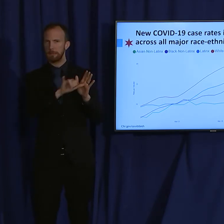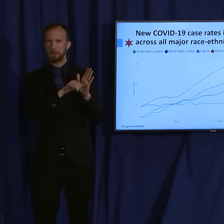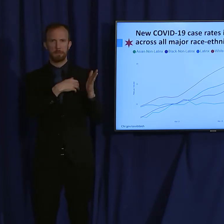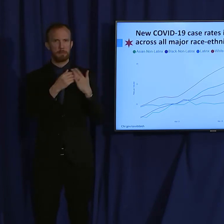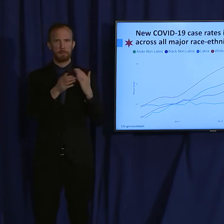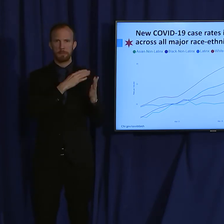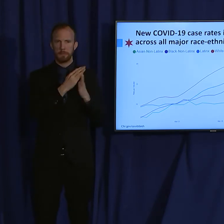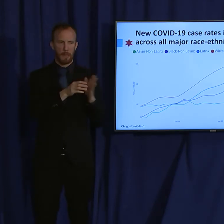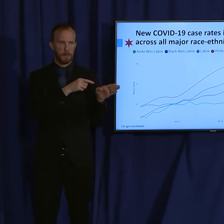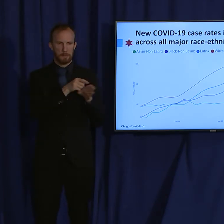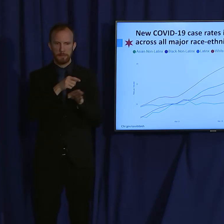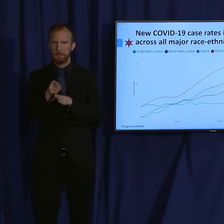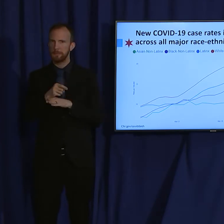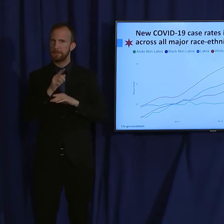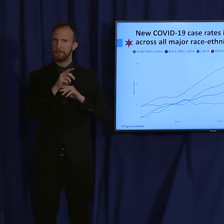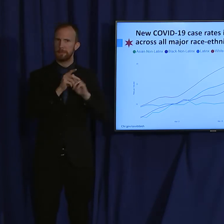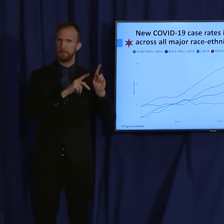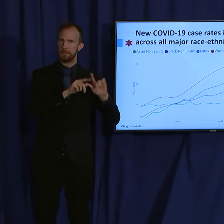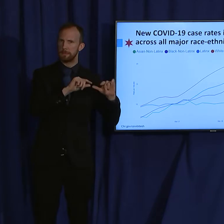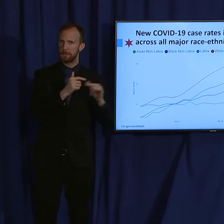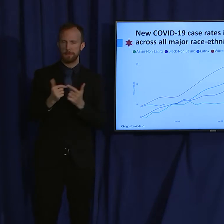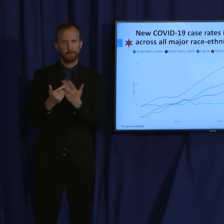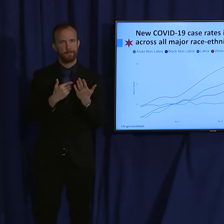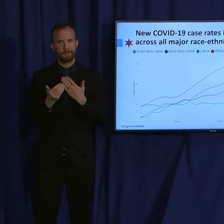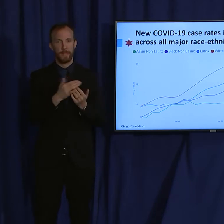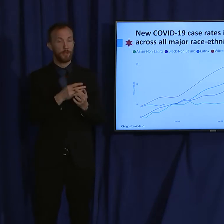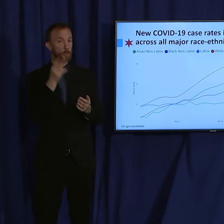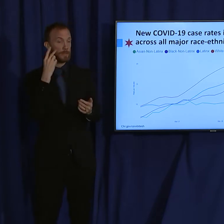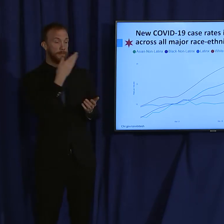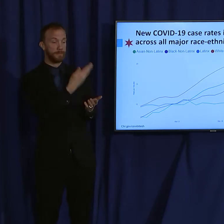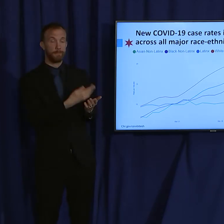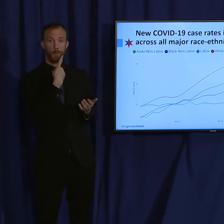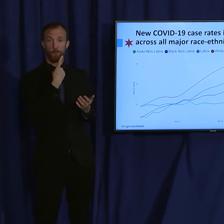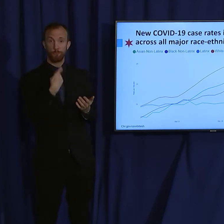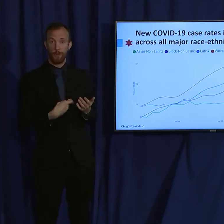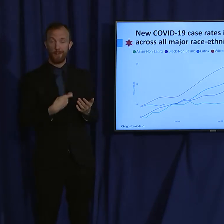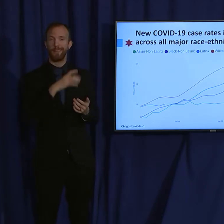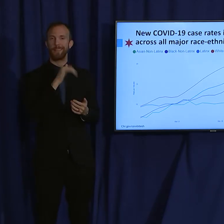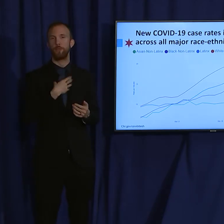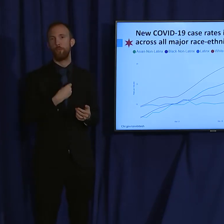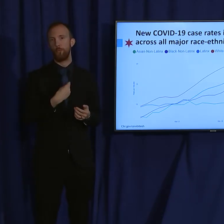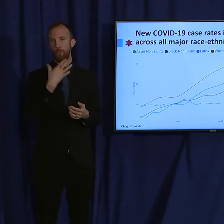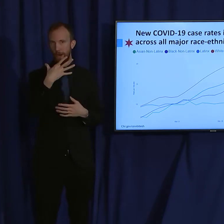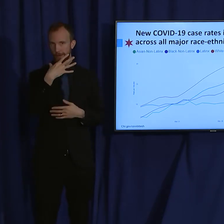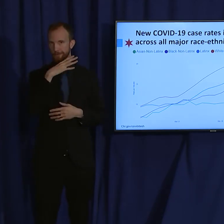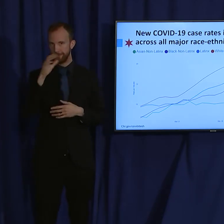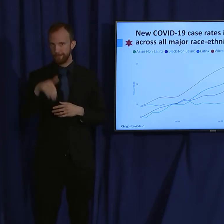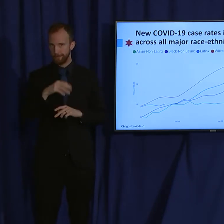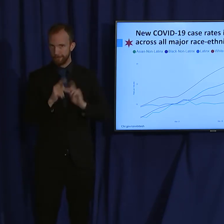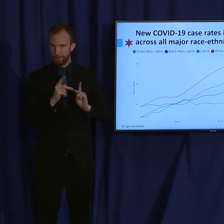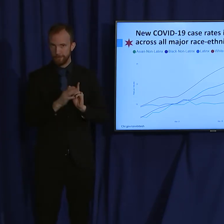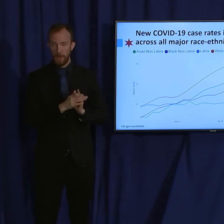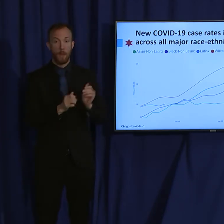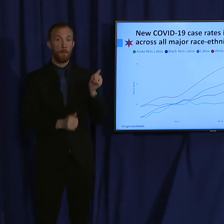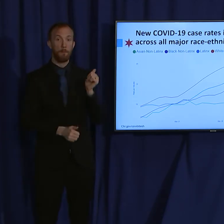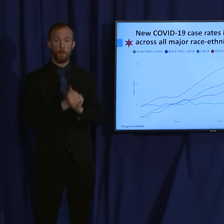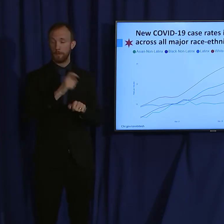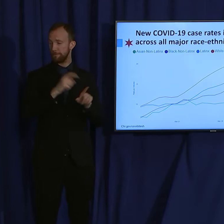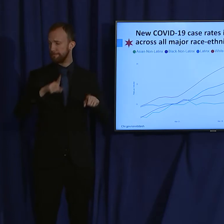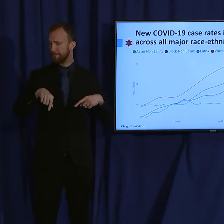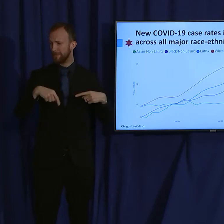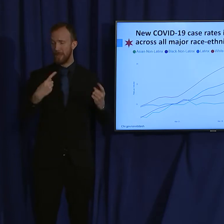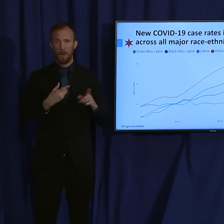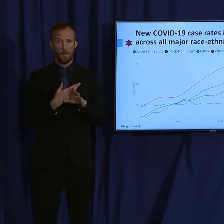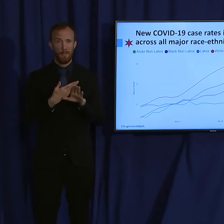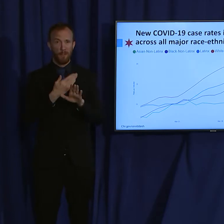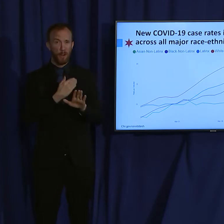in Chicago. What you see here, the red line represents white Chicagoans. And for most of this surge, we were very